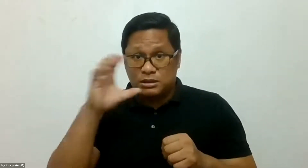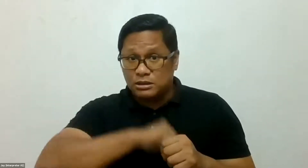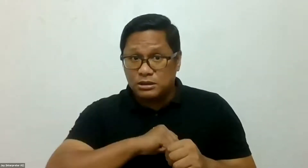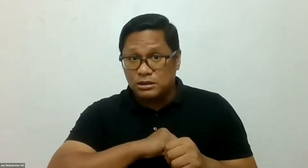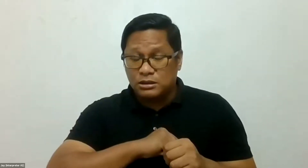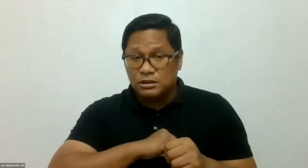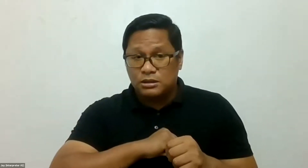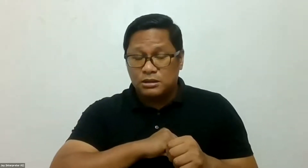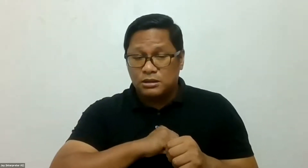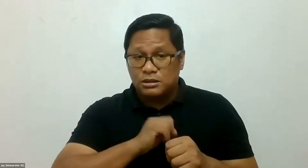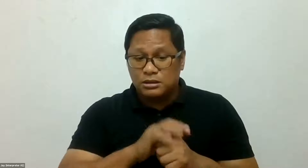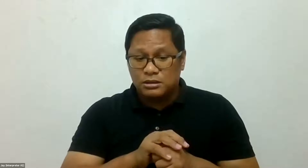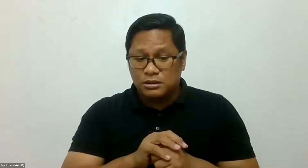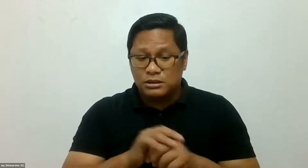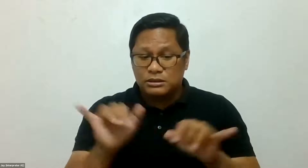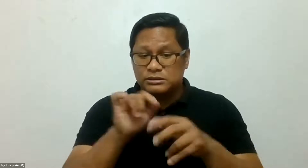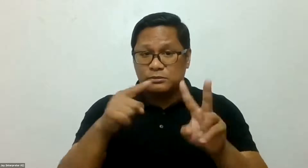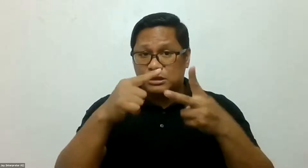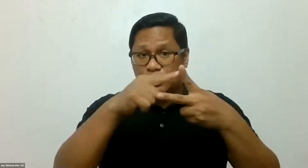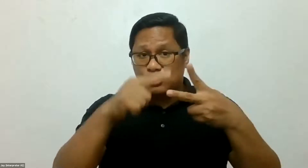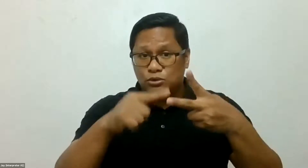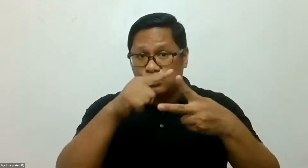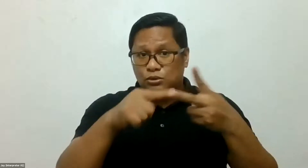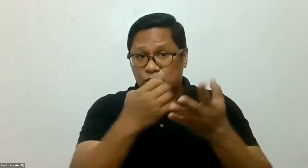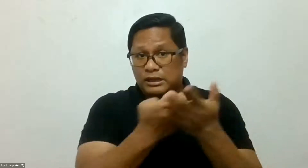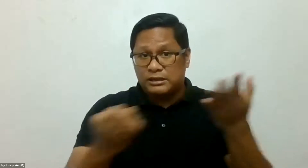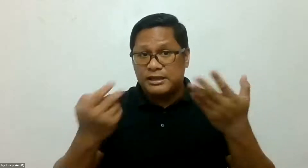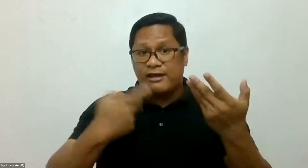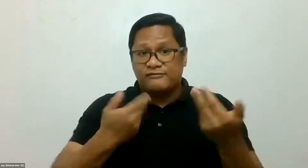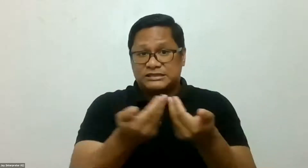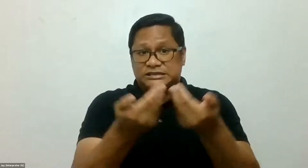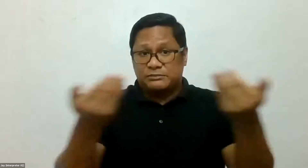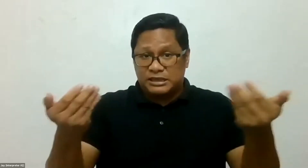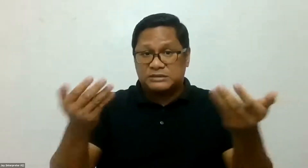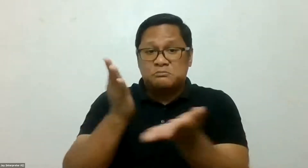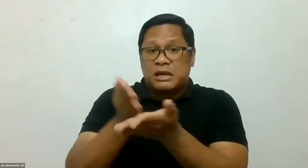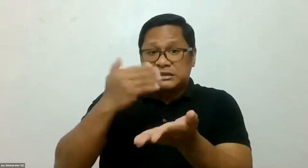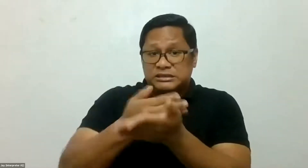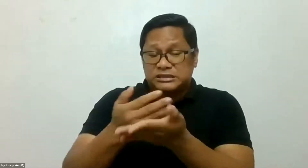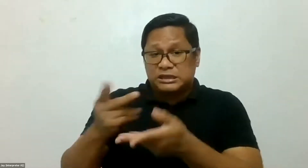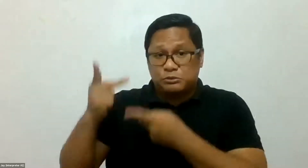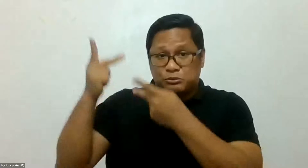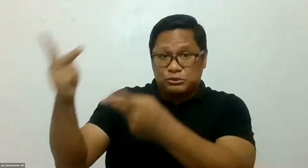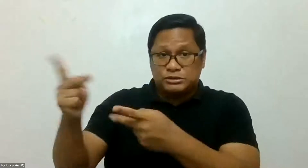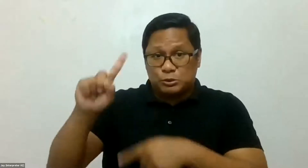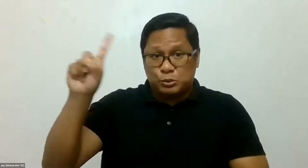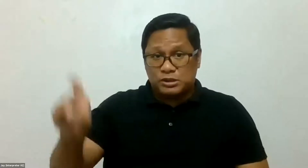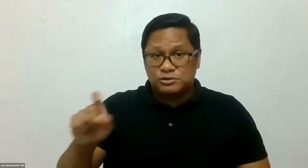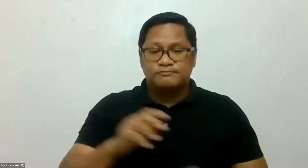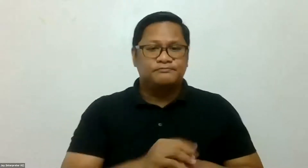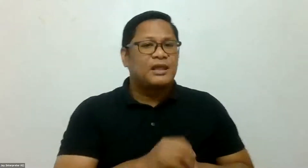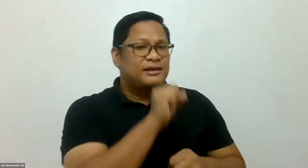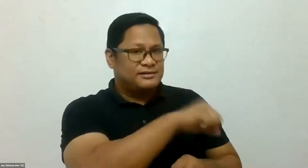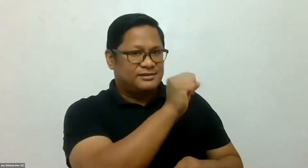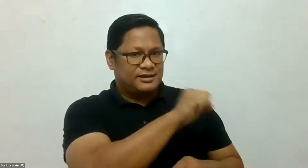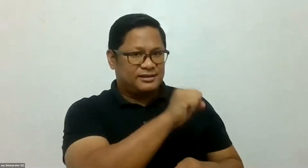two elements have very separate budget proposals? Yes, sir. Sir